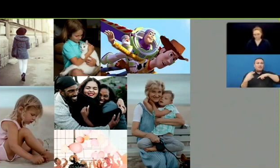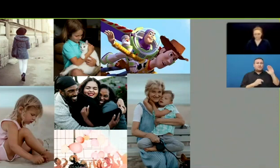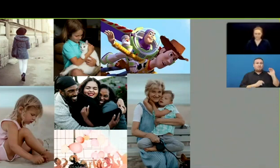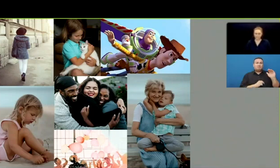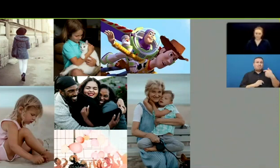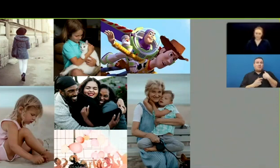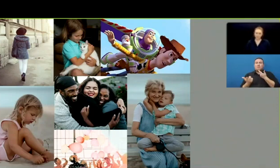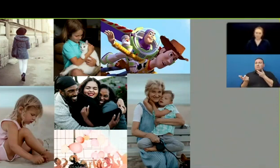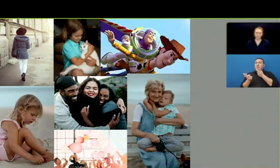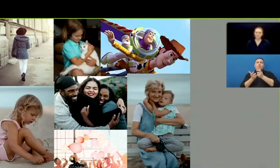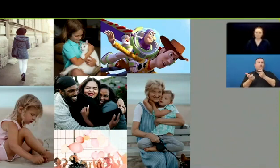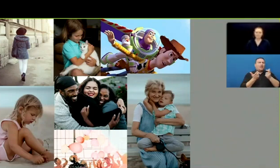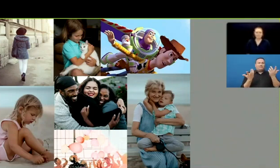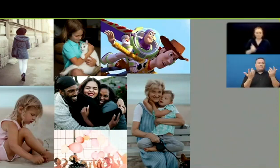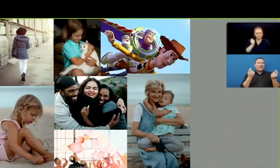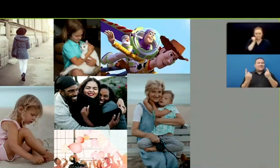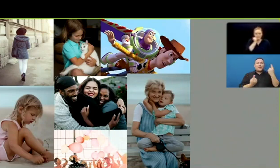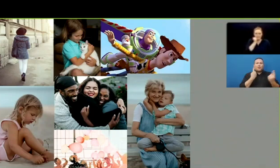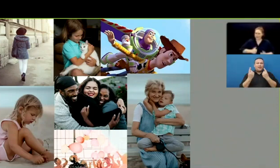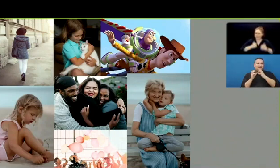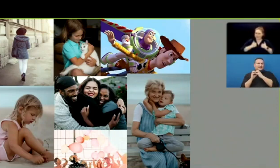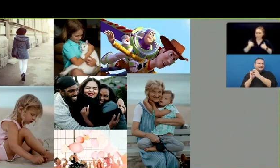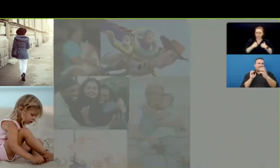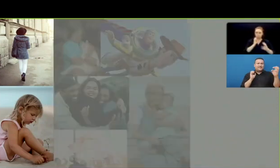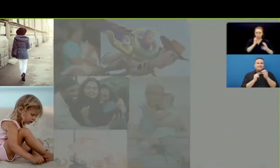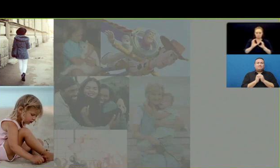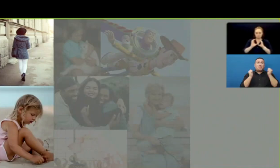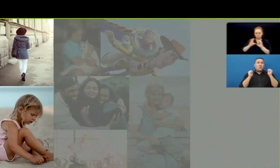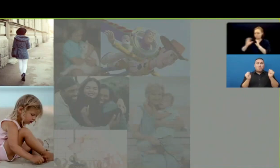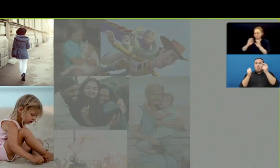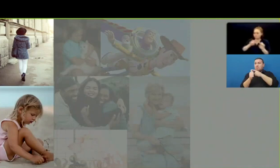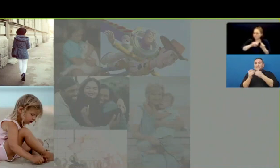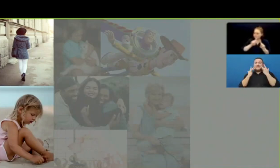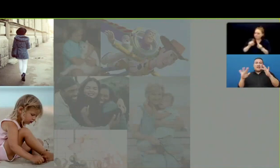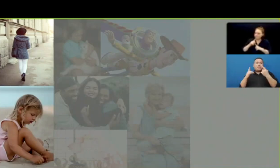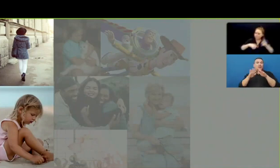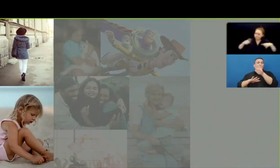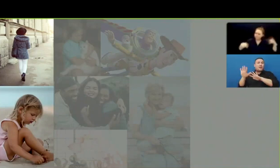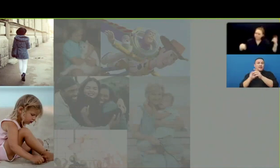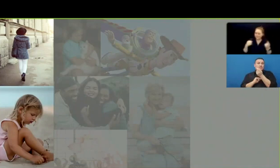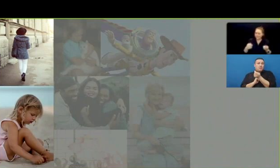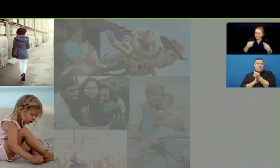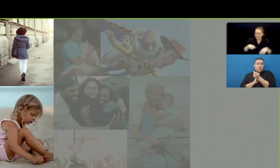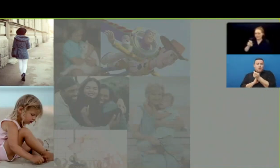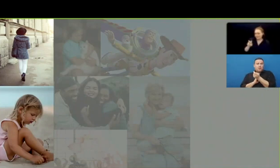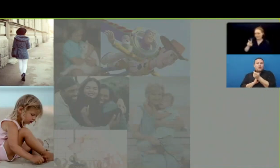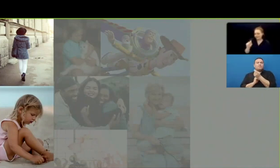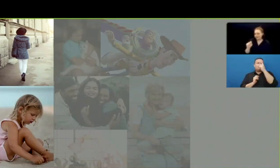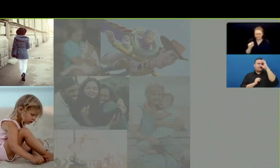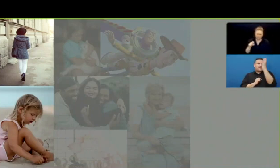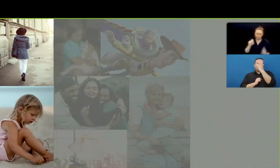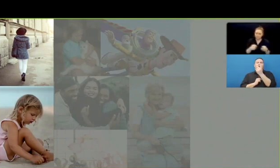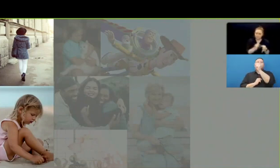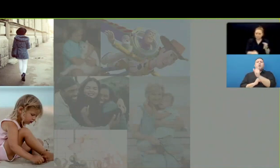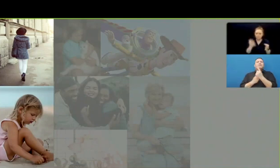In our everyday lives, we communicate about various events. They can be quite simple as they contain little information.